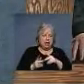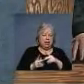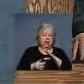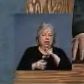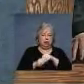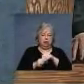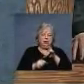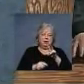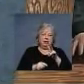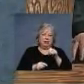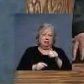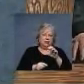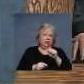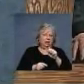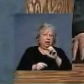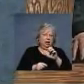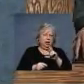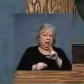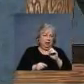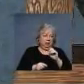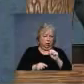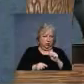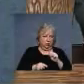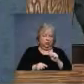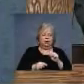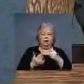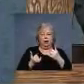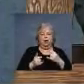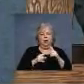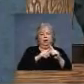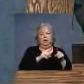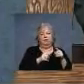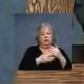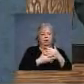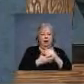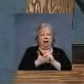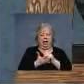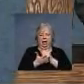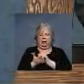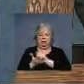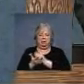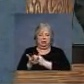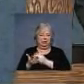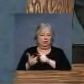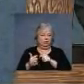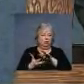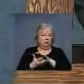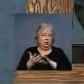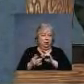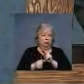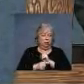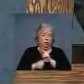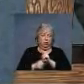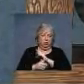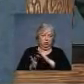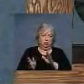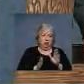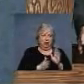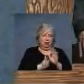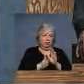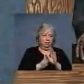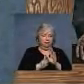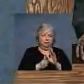acres. Okay. There's different elements to the mixed-use plan.